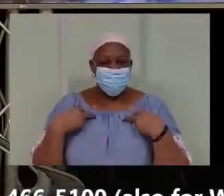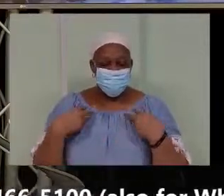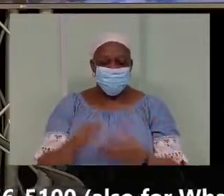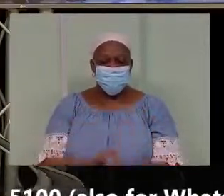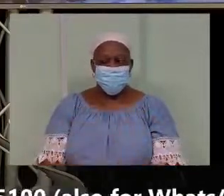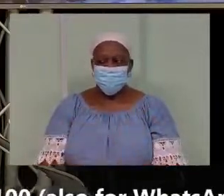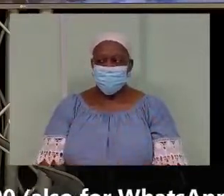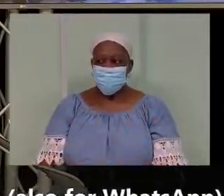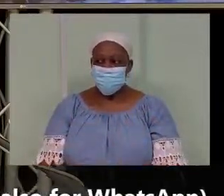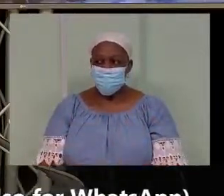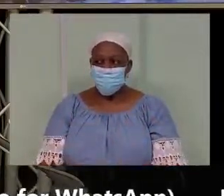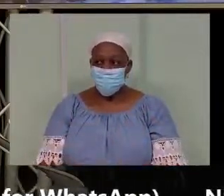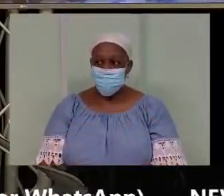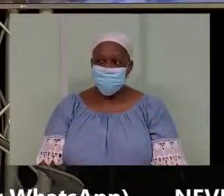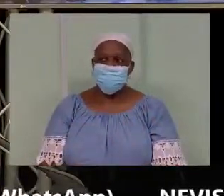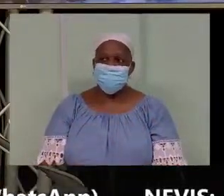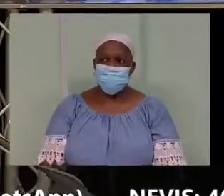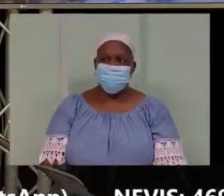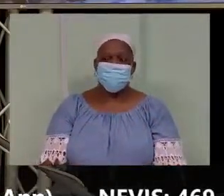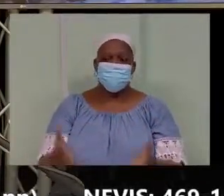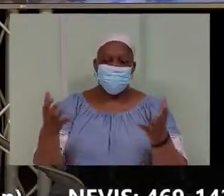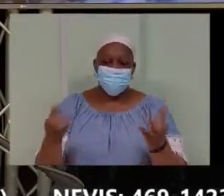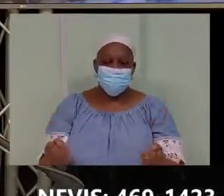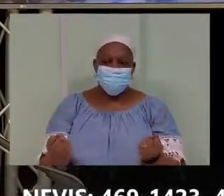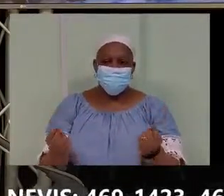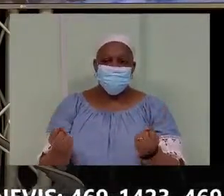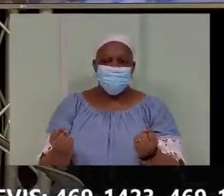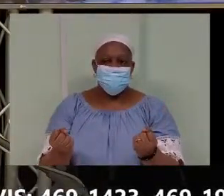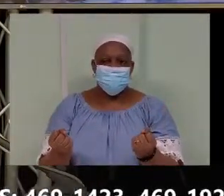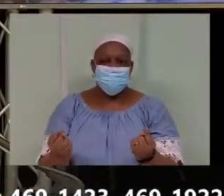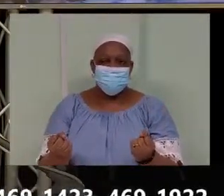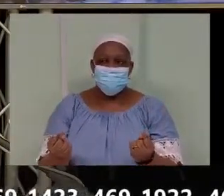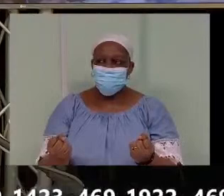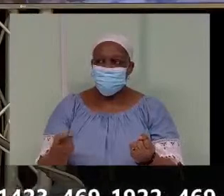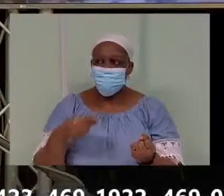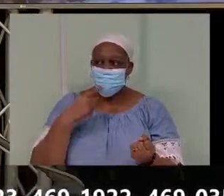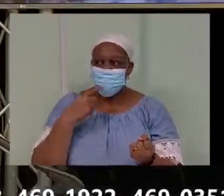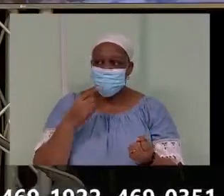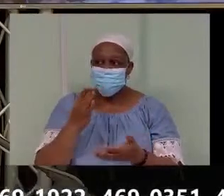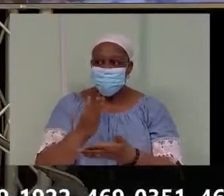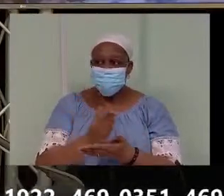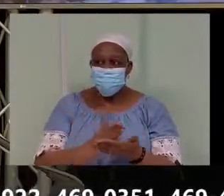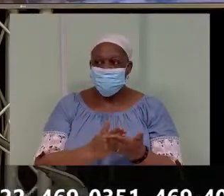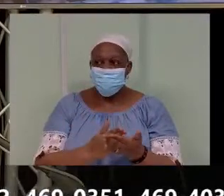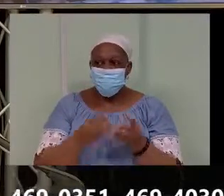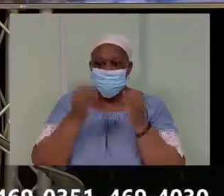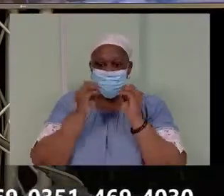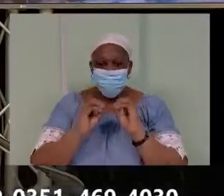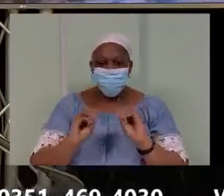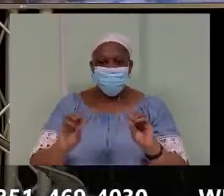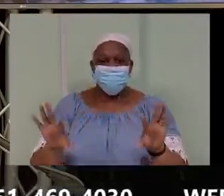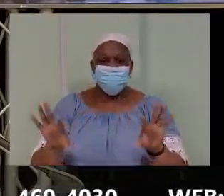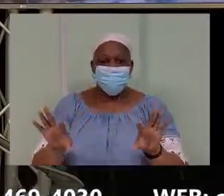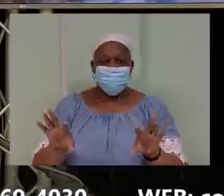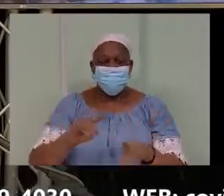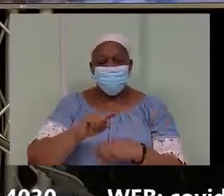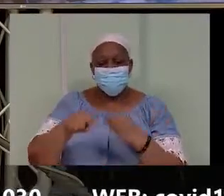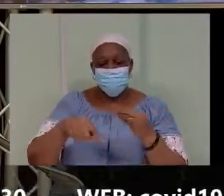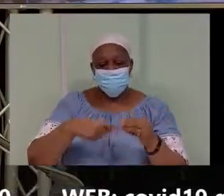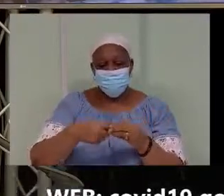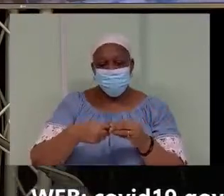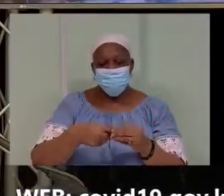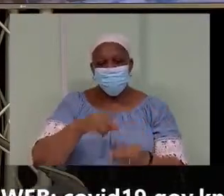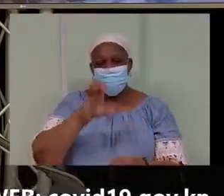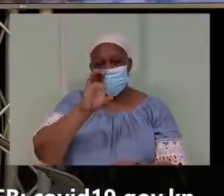First of all, well, secondly, I want to make some announcements in relation to the CXC